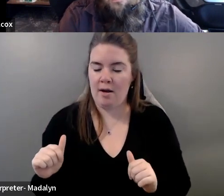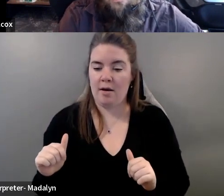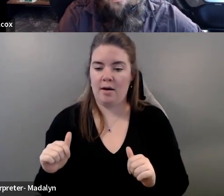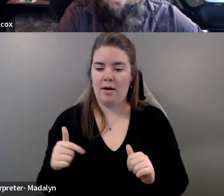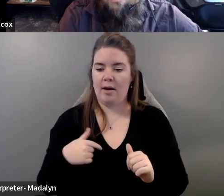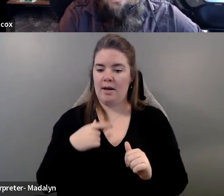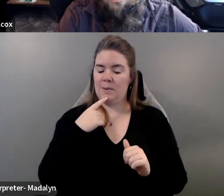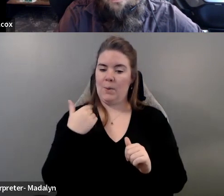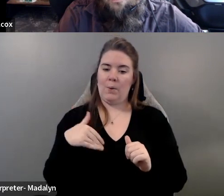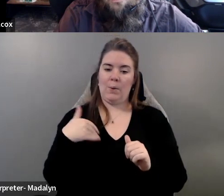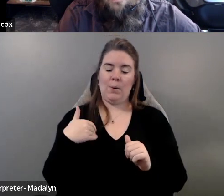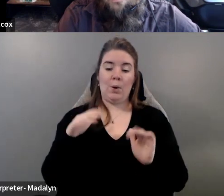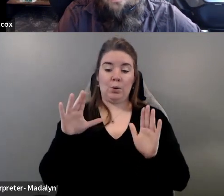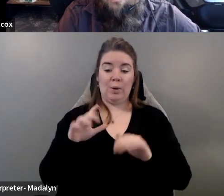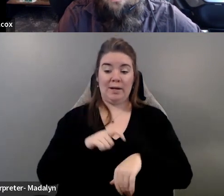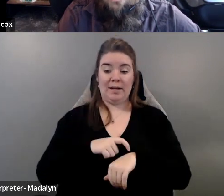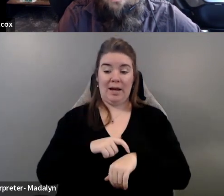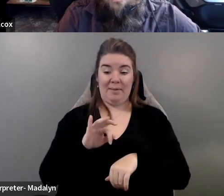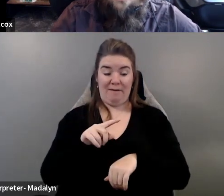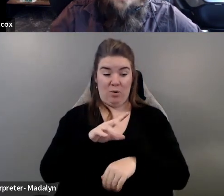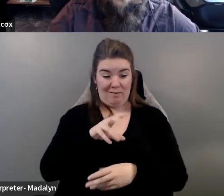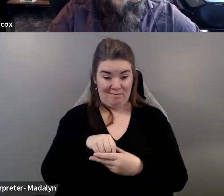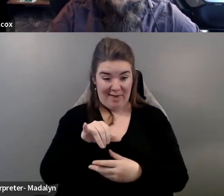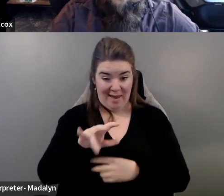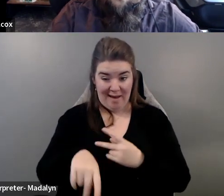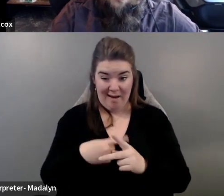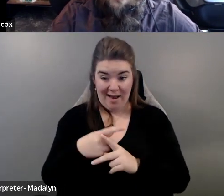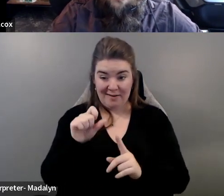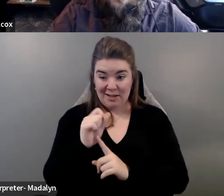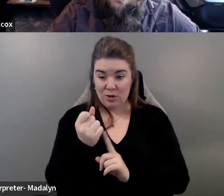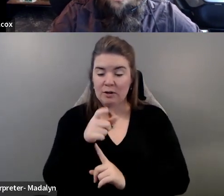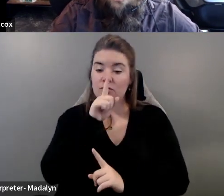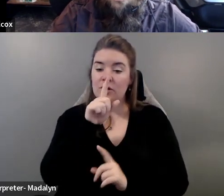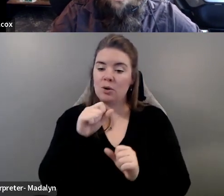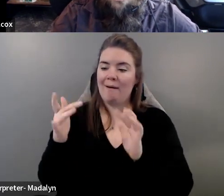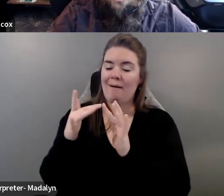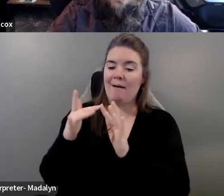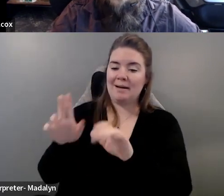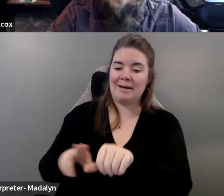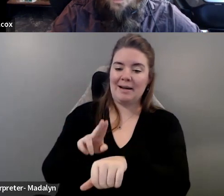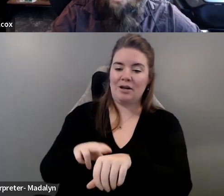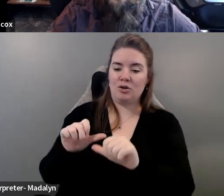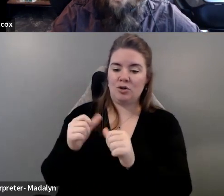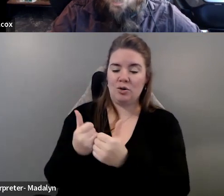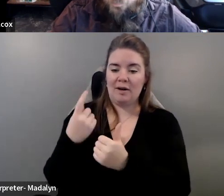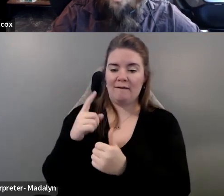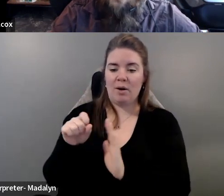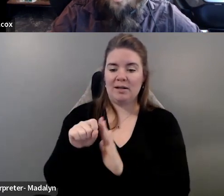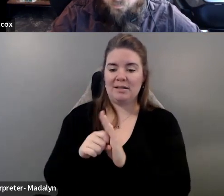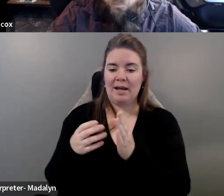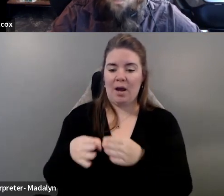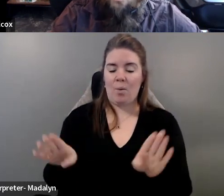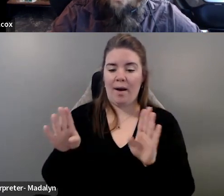really great time if you're in that kind of a situation to reach out to the National Association of Statewide Independent Living